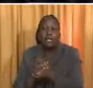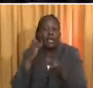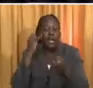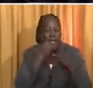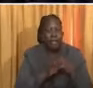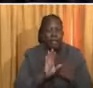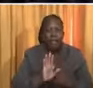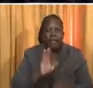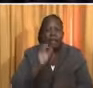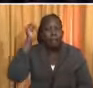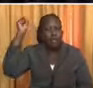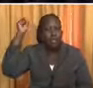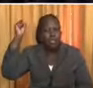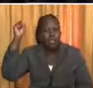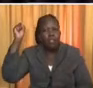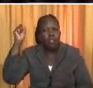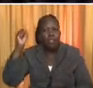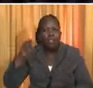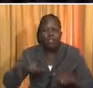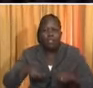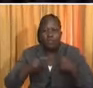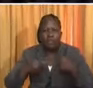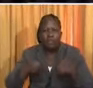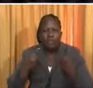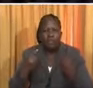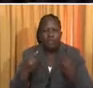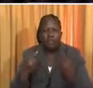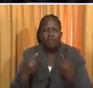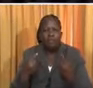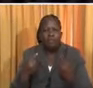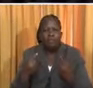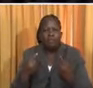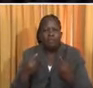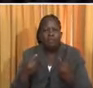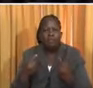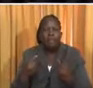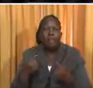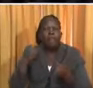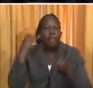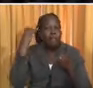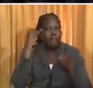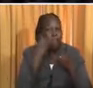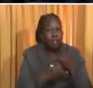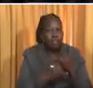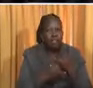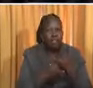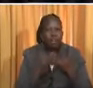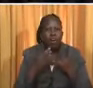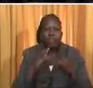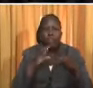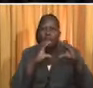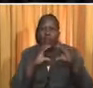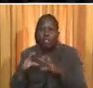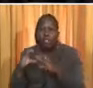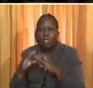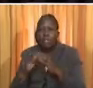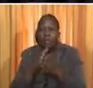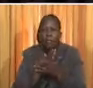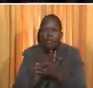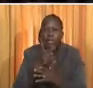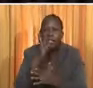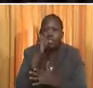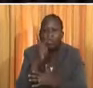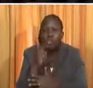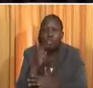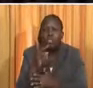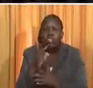rivalry that had been witnessed in the previous elections. The last political contest between the two was